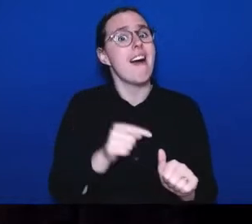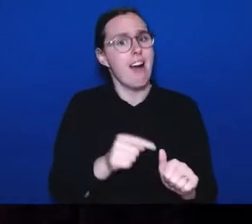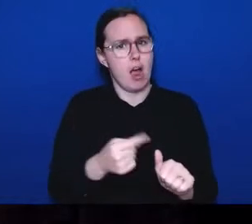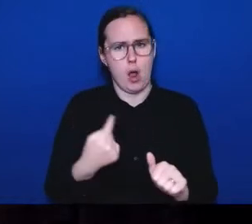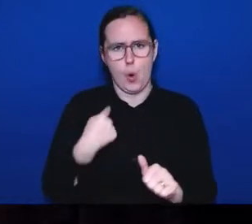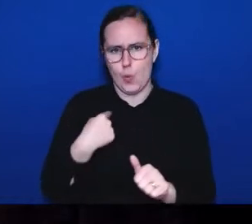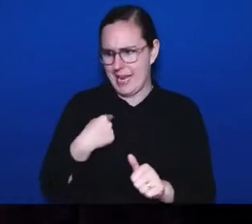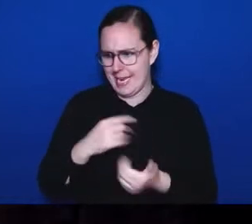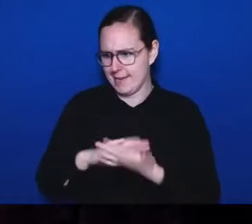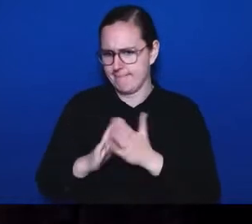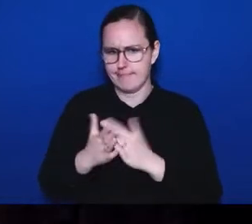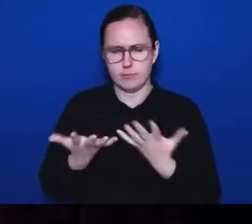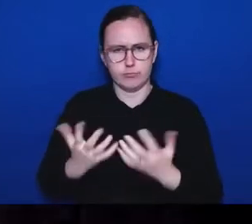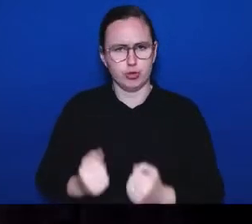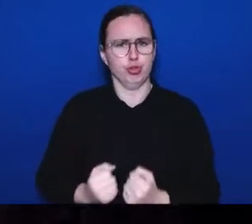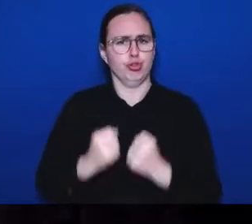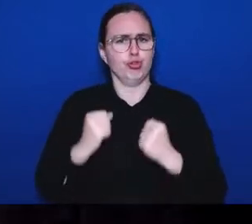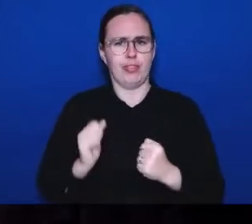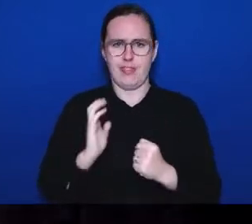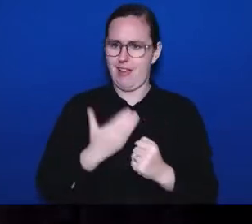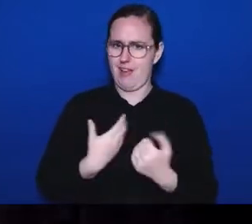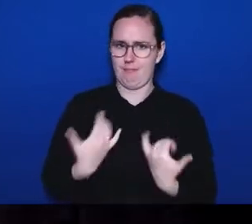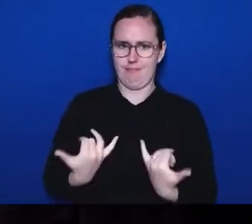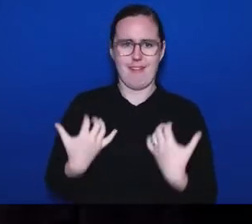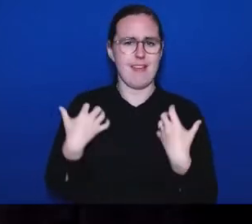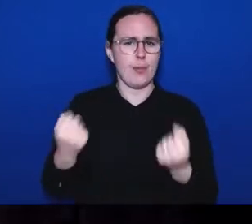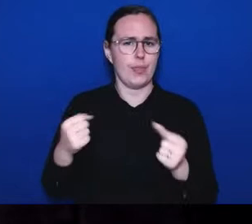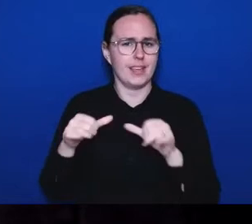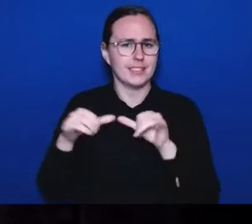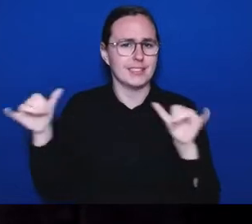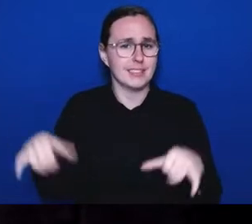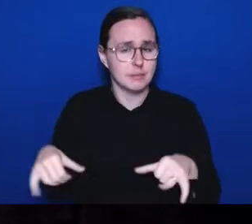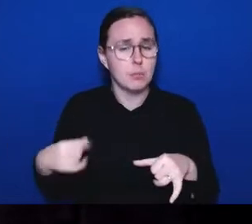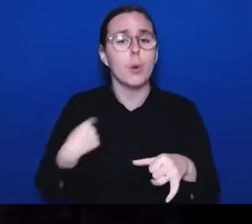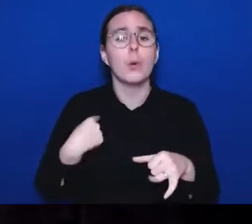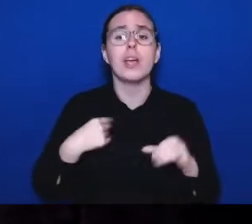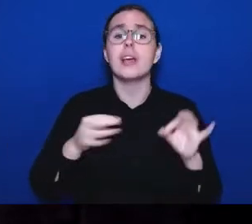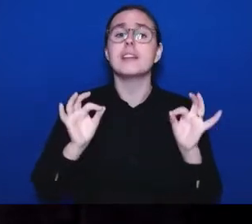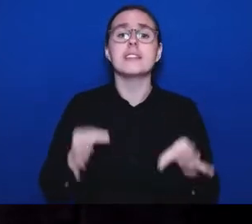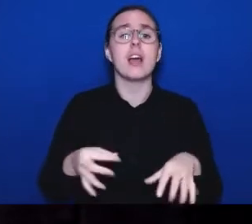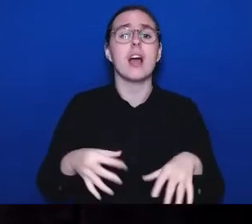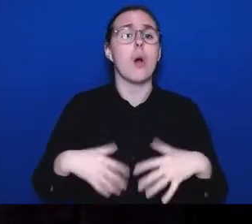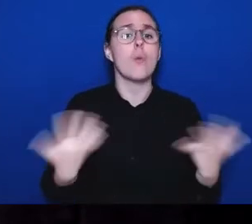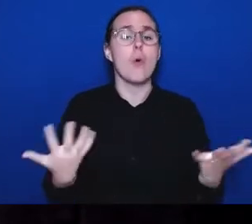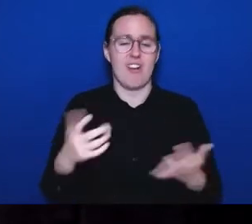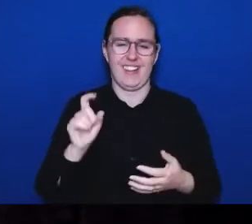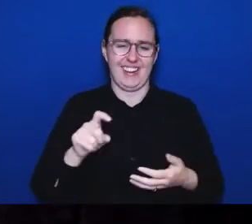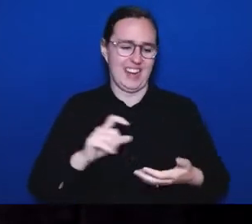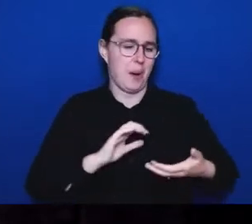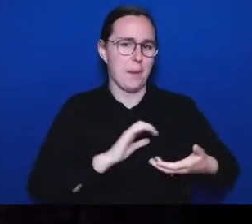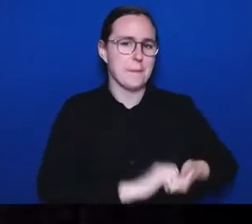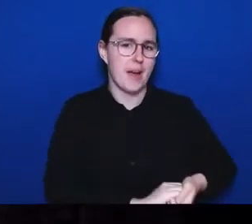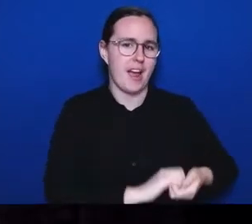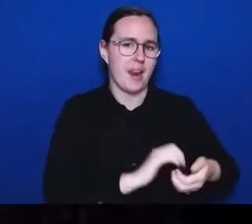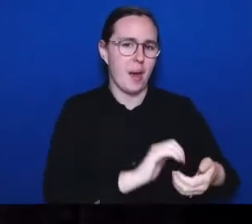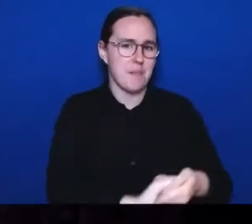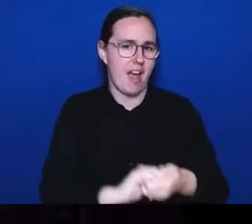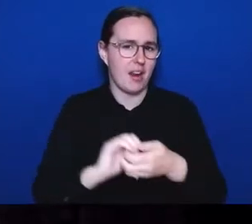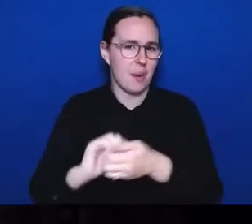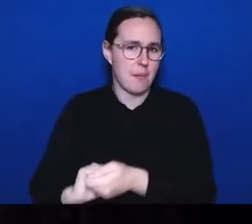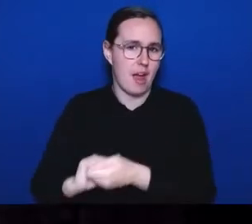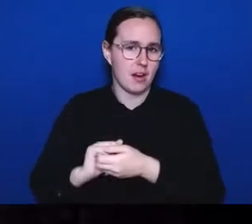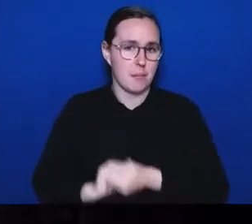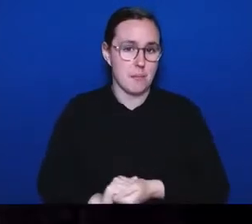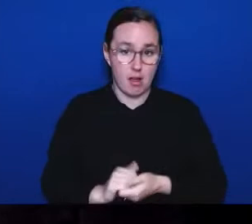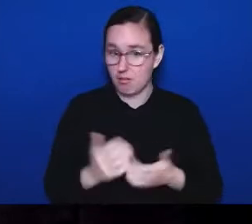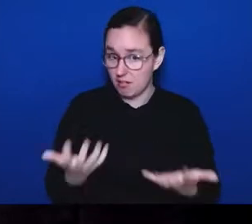this critical agreement, this work together, come from hard work and from working so closely with doctors of BC and BC family